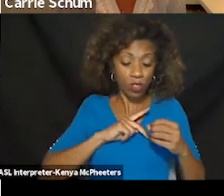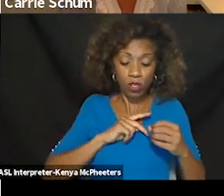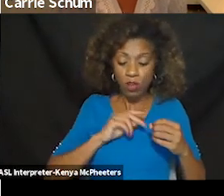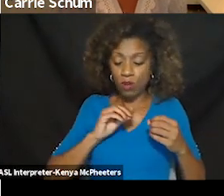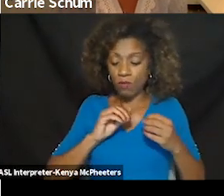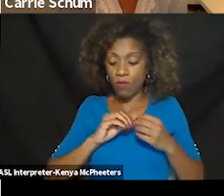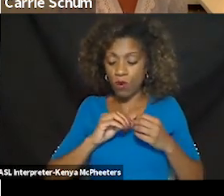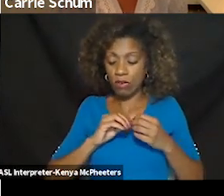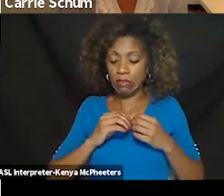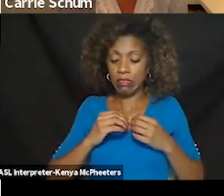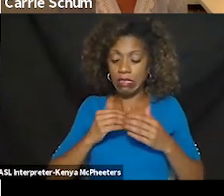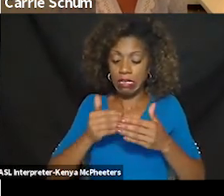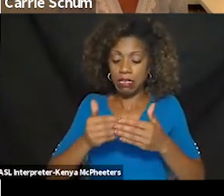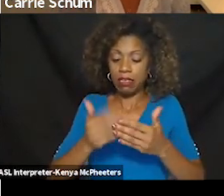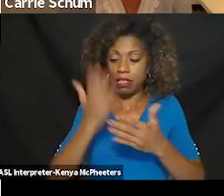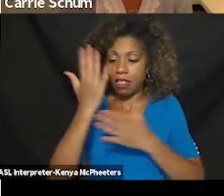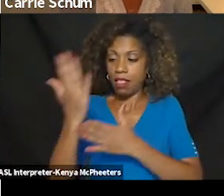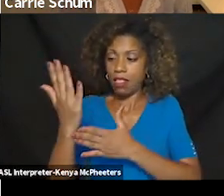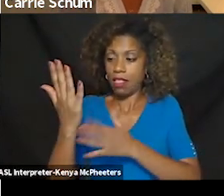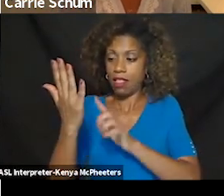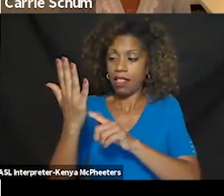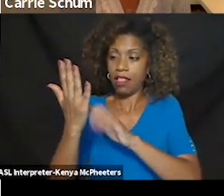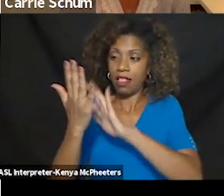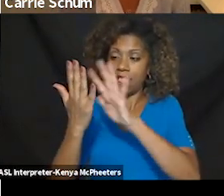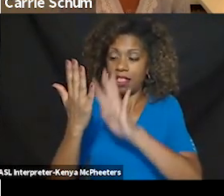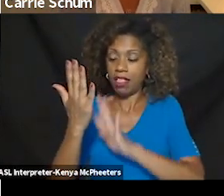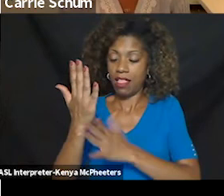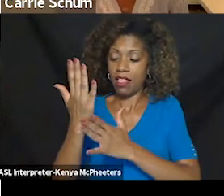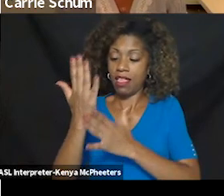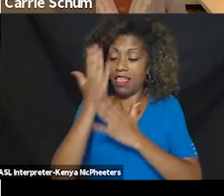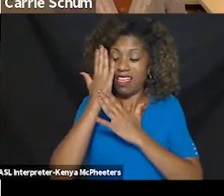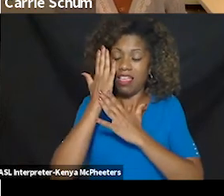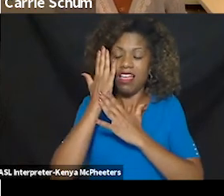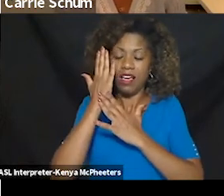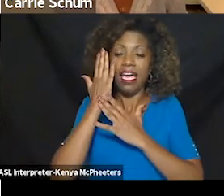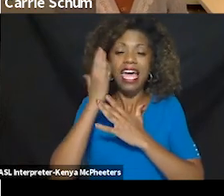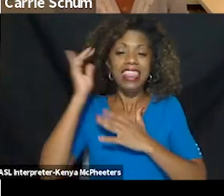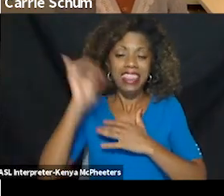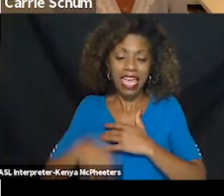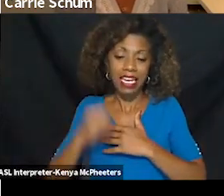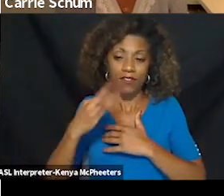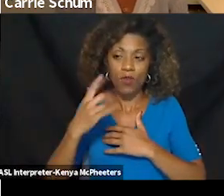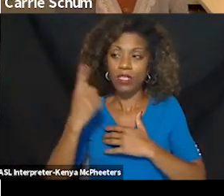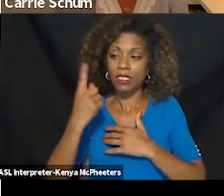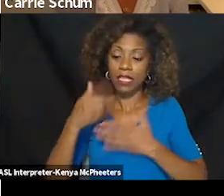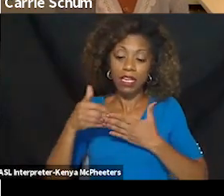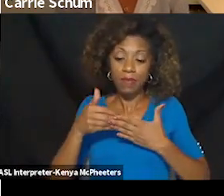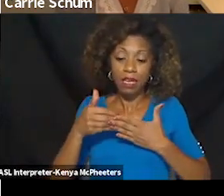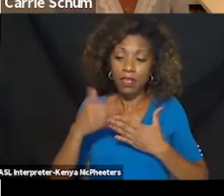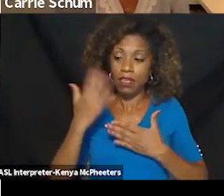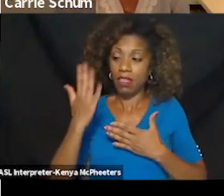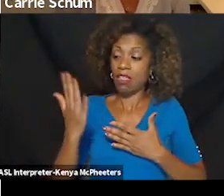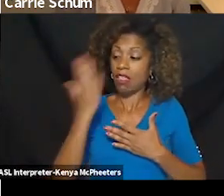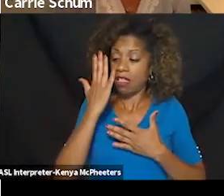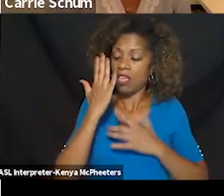mask. The things that were more complicated or further away, like contact tracing, less people did that. Very importantly,